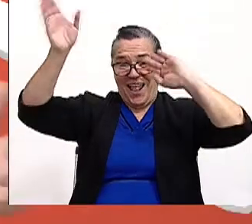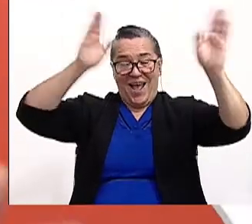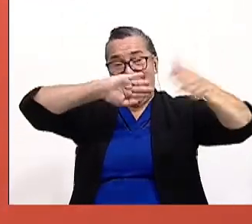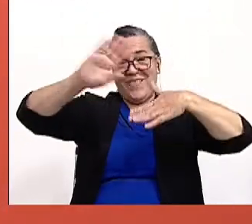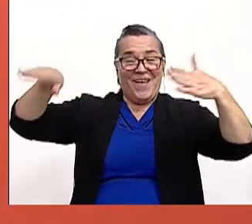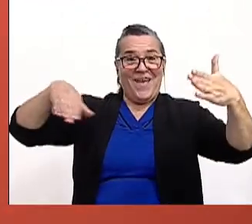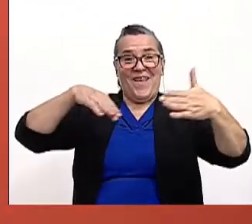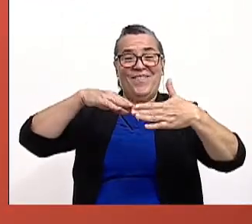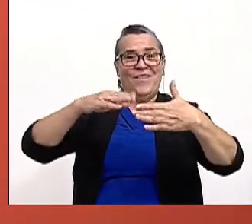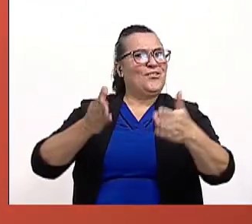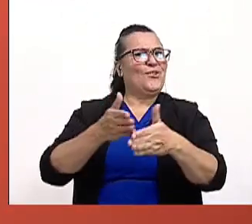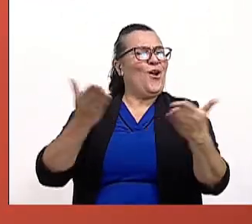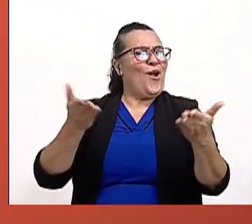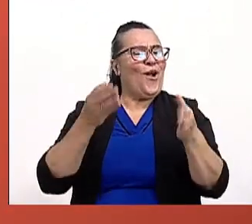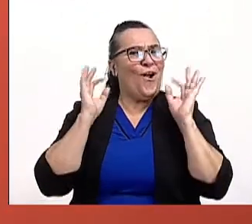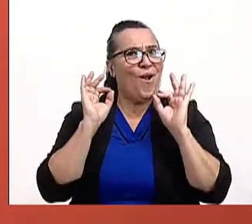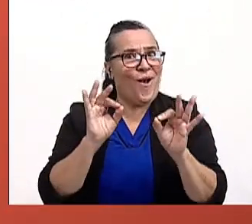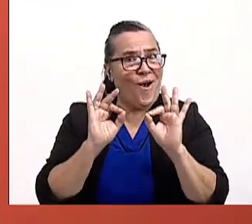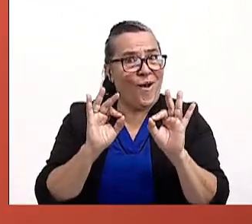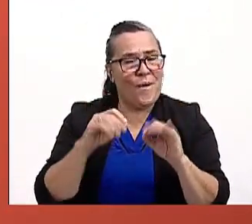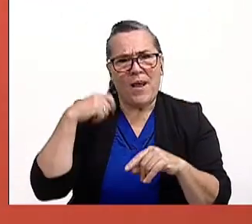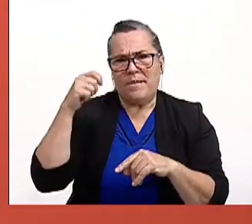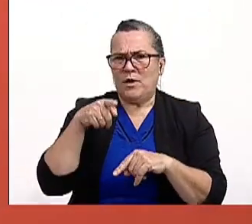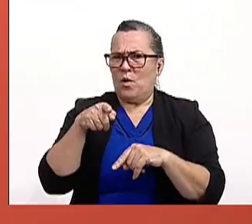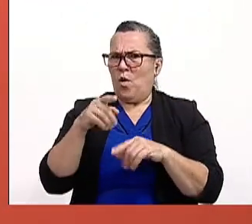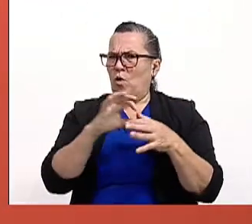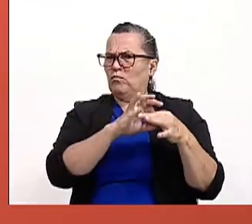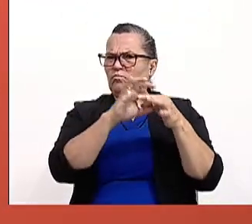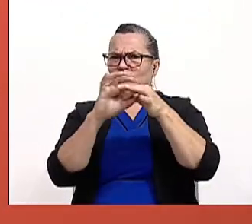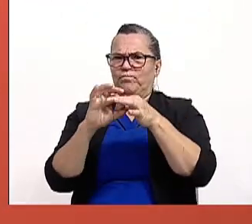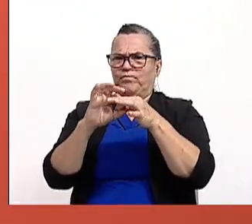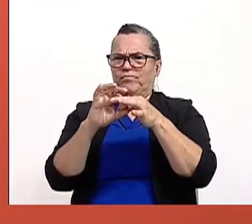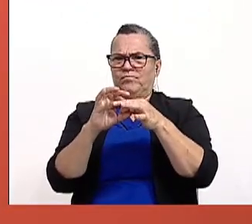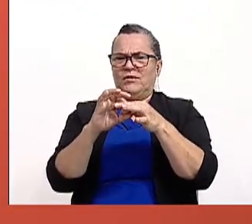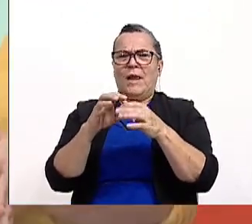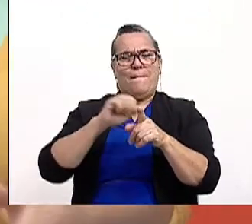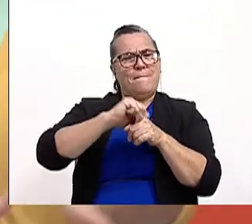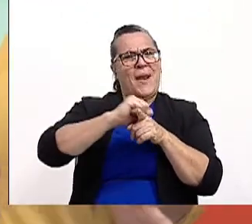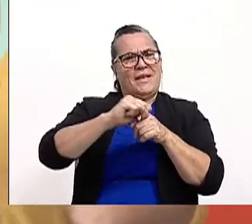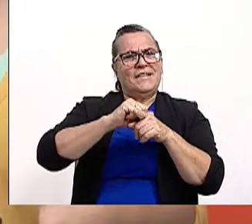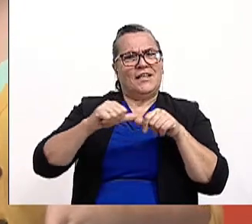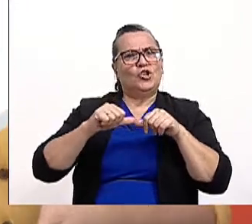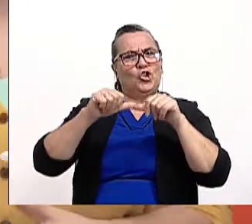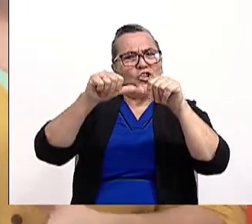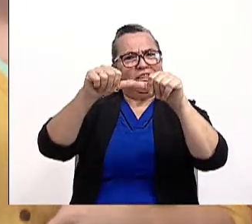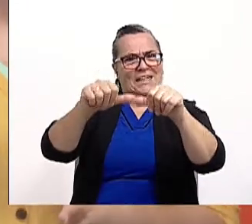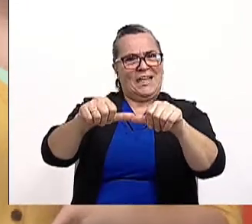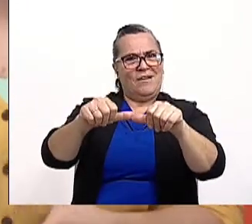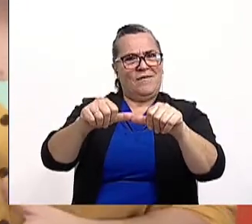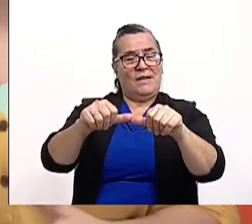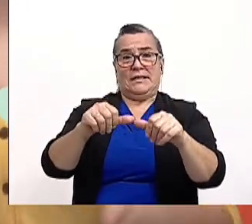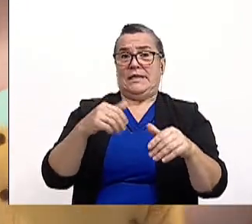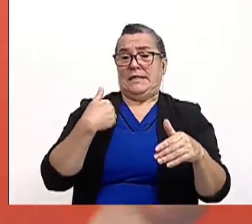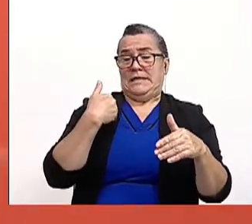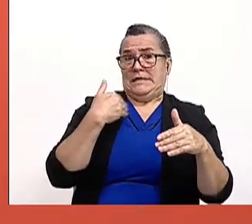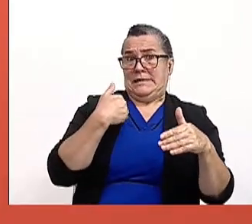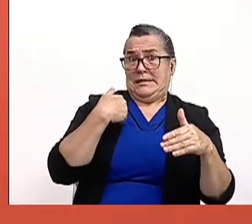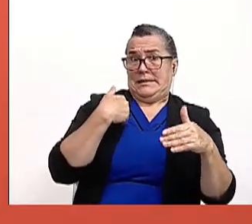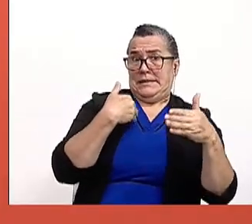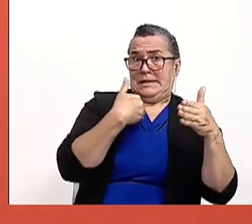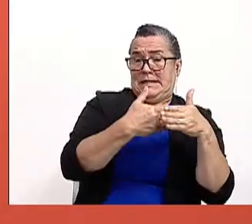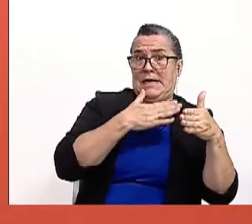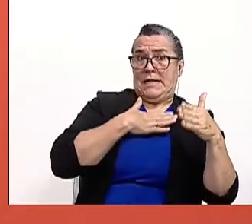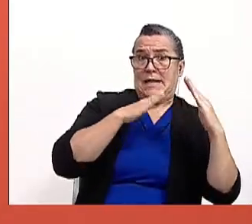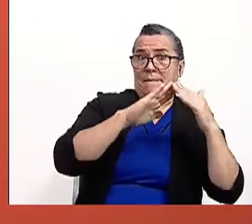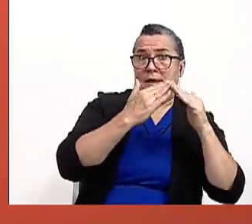How's it going? Today's video is going to be about sustainable practices. Sometimes close to my neighborhood, a group